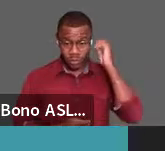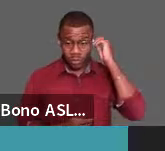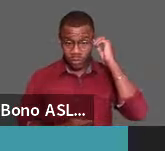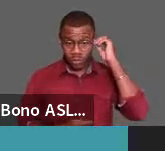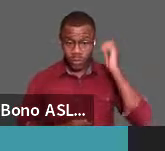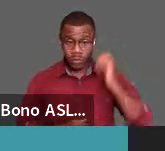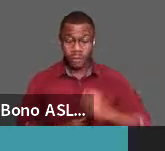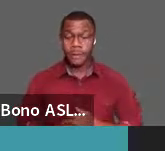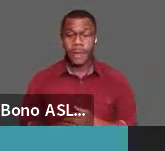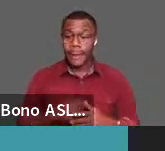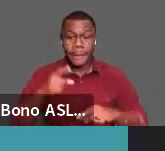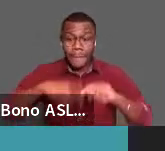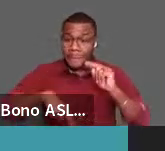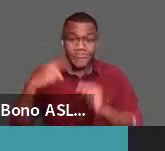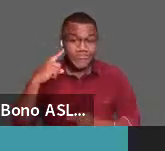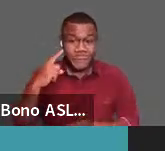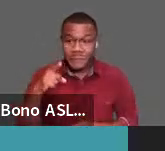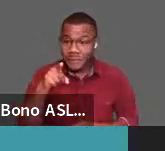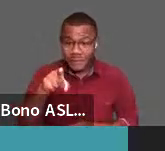You're muted, Isela.